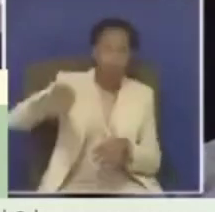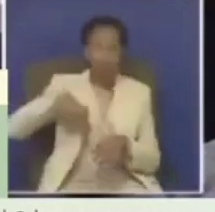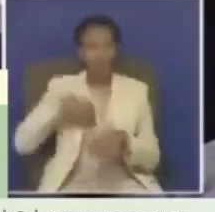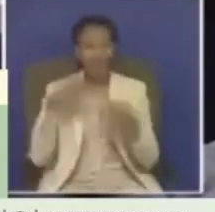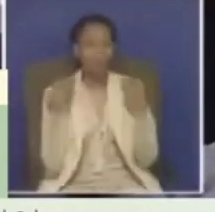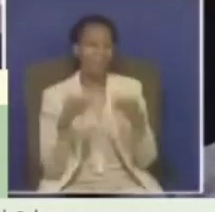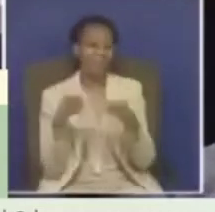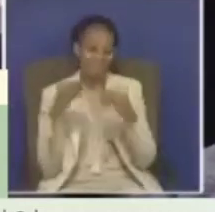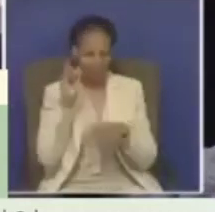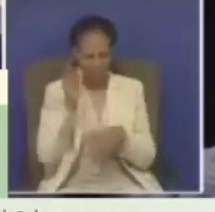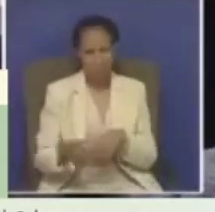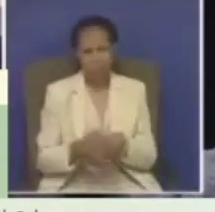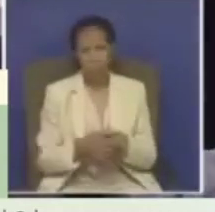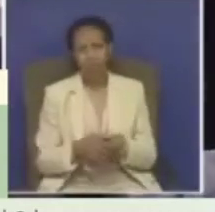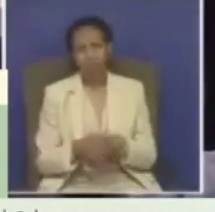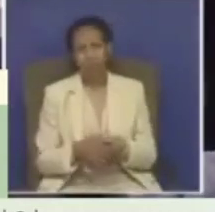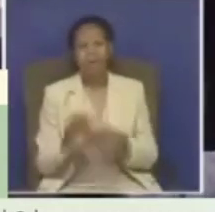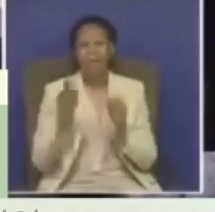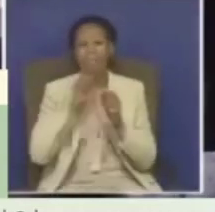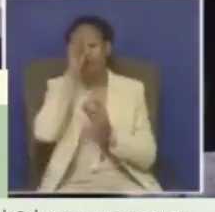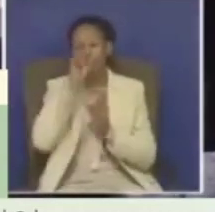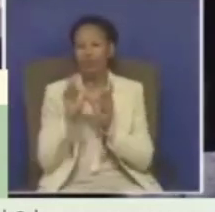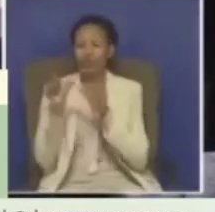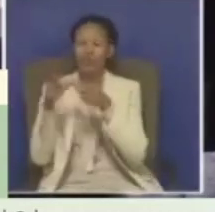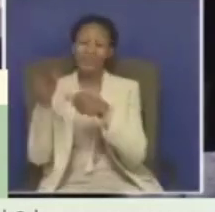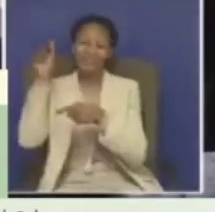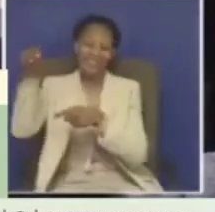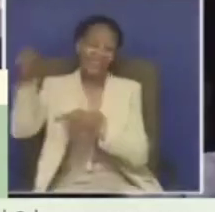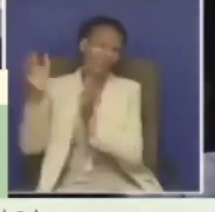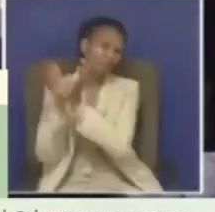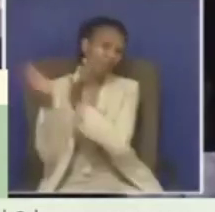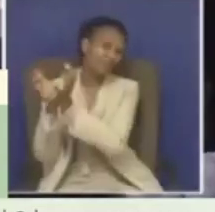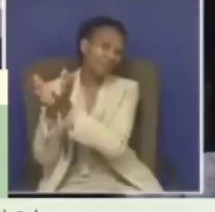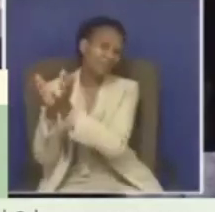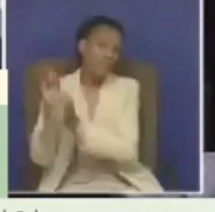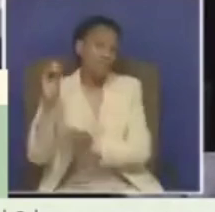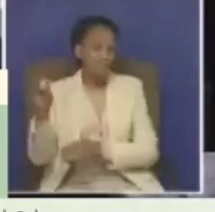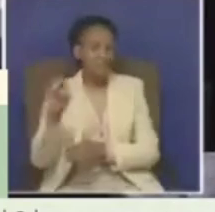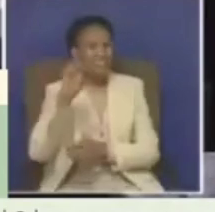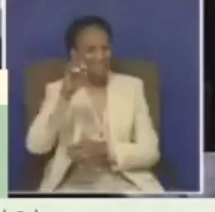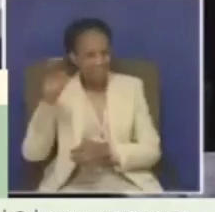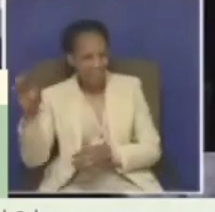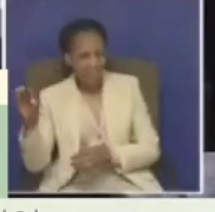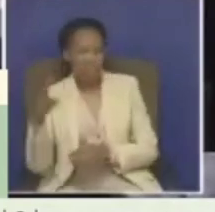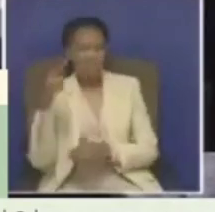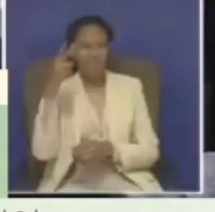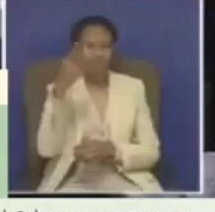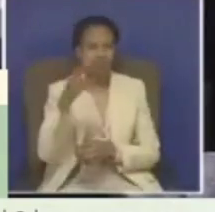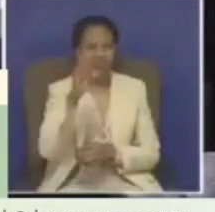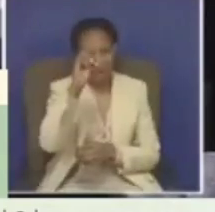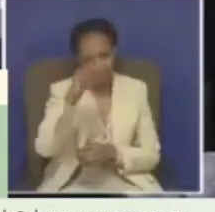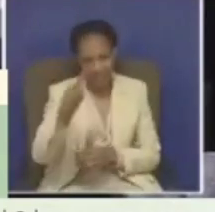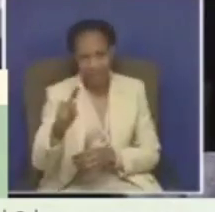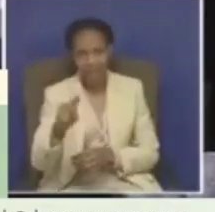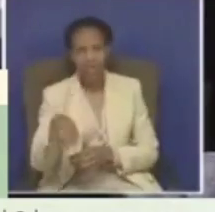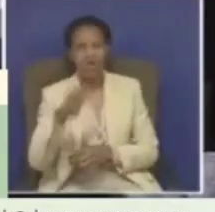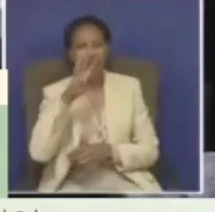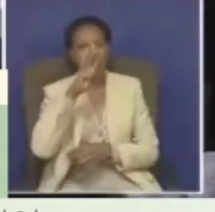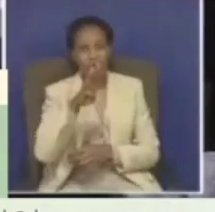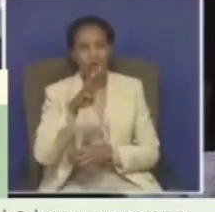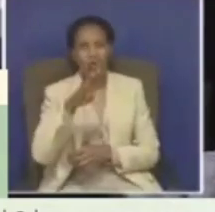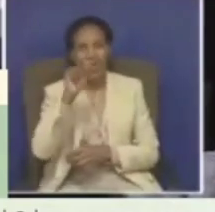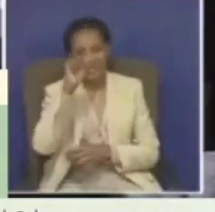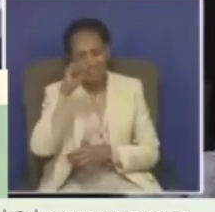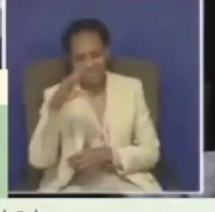busy. In the portfolio committee, members, there's a member of the EFF, there are 2 members of MK, there are 4 members